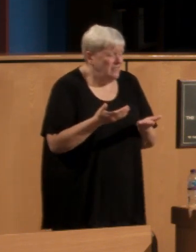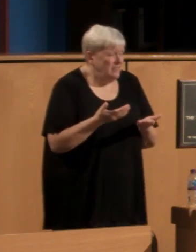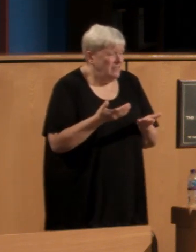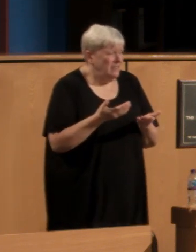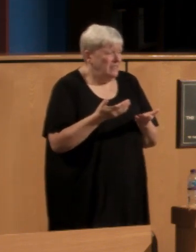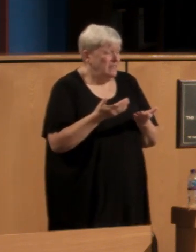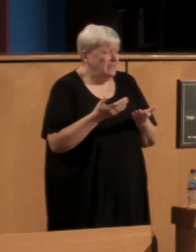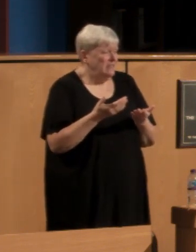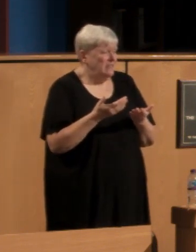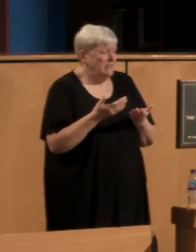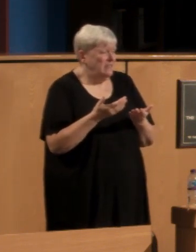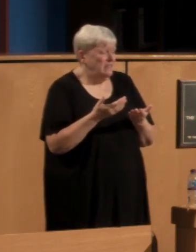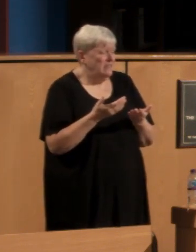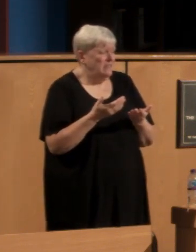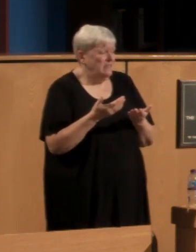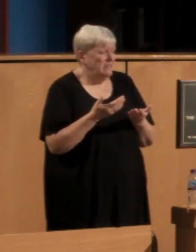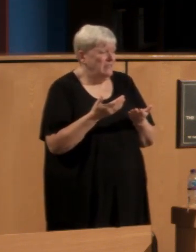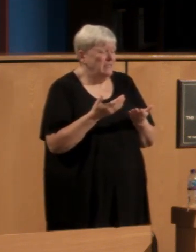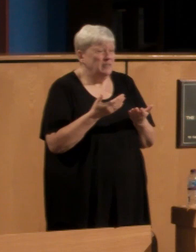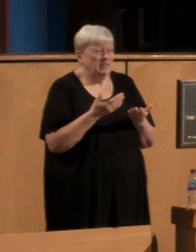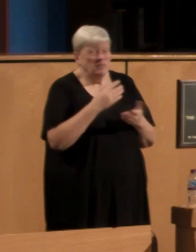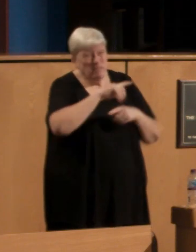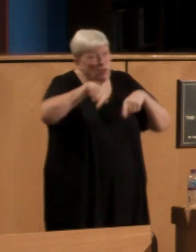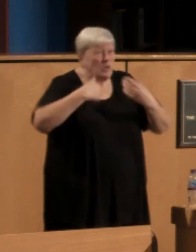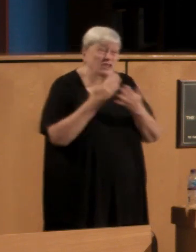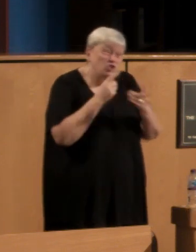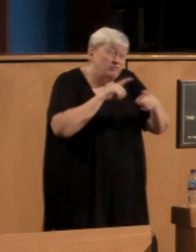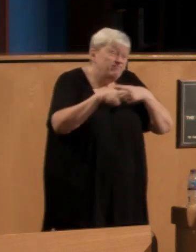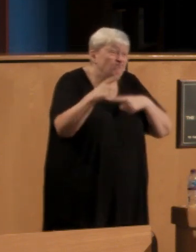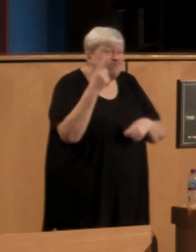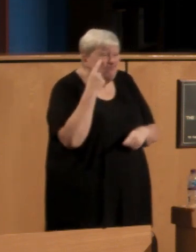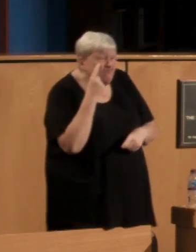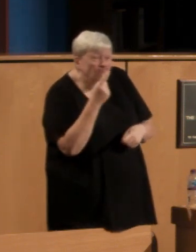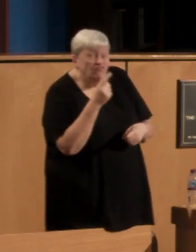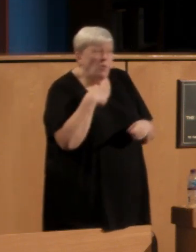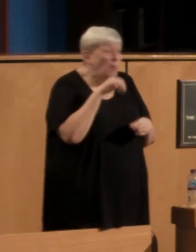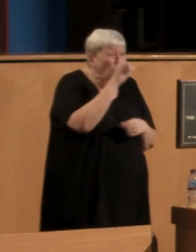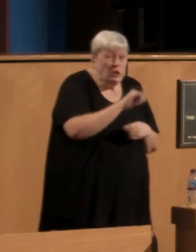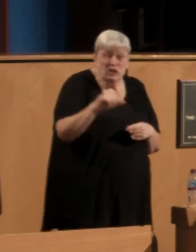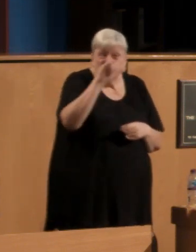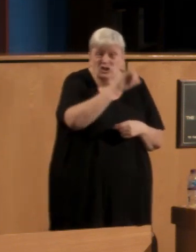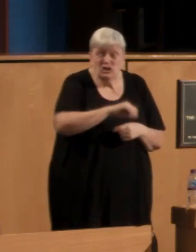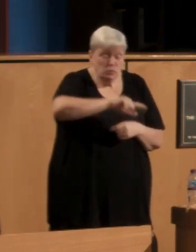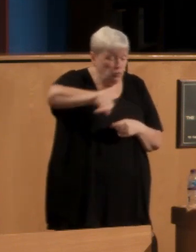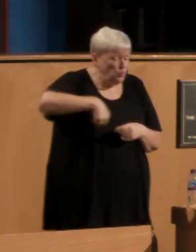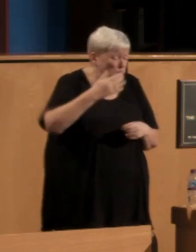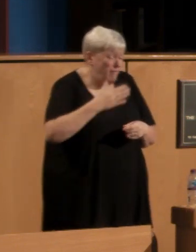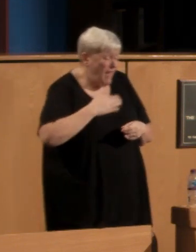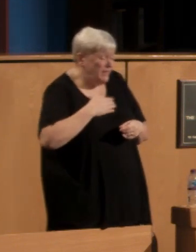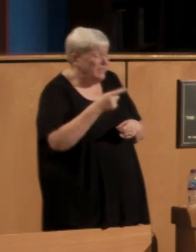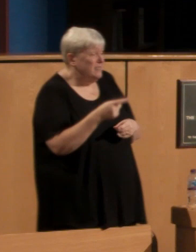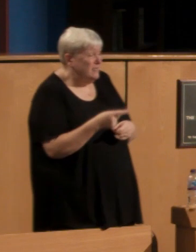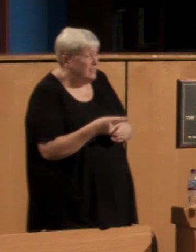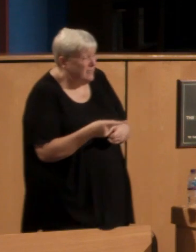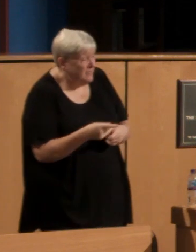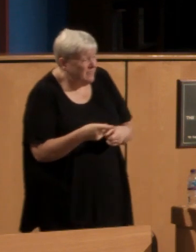worth sort of experimenting with what sorts of horror from a medium point of view do